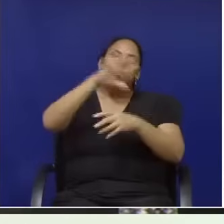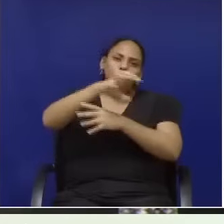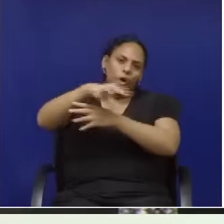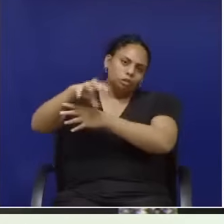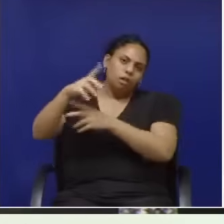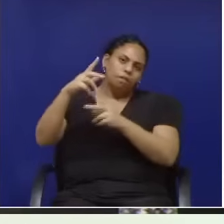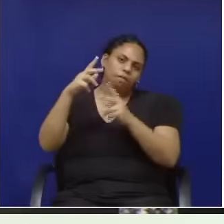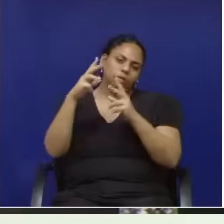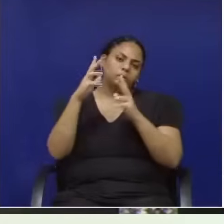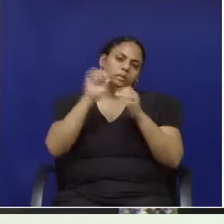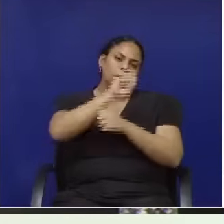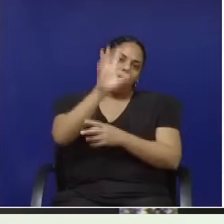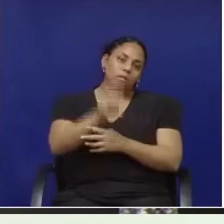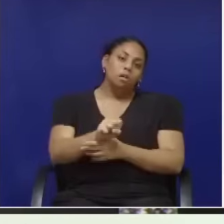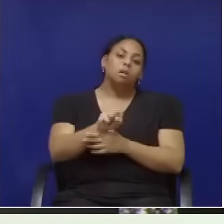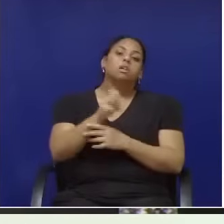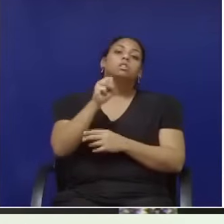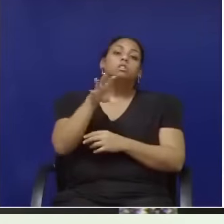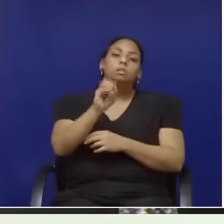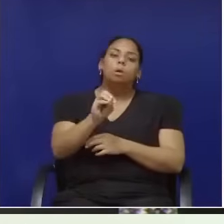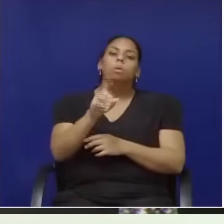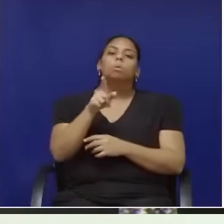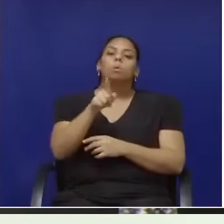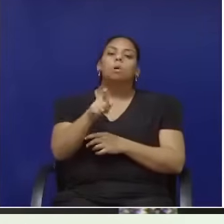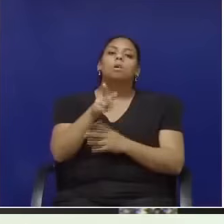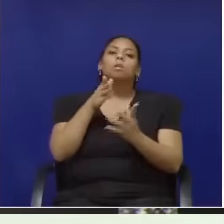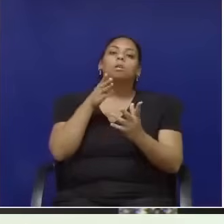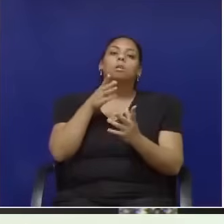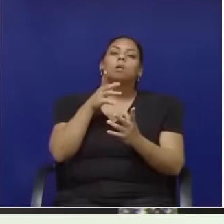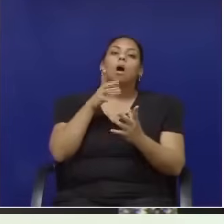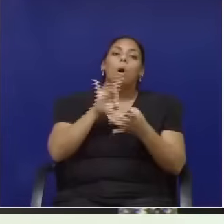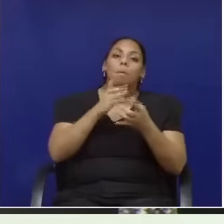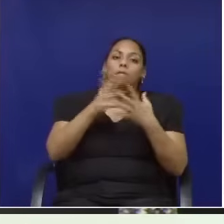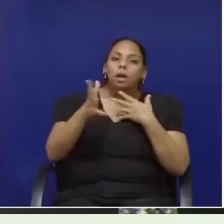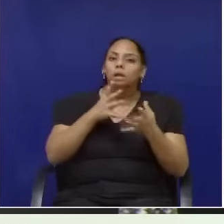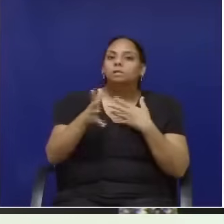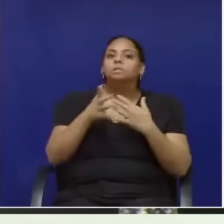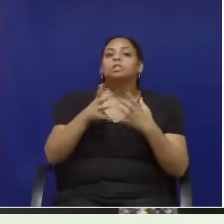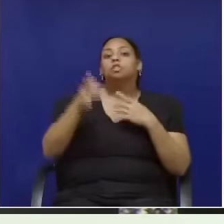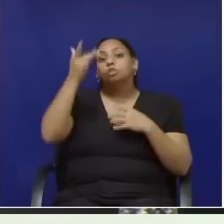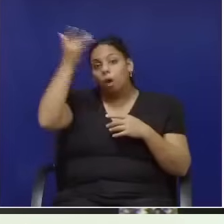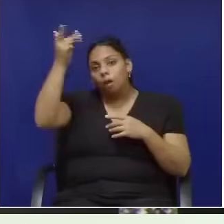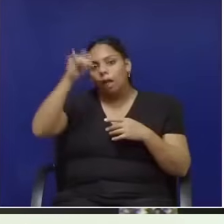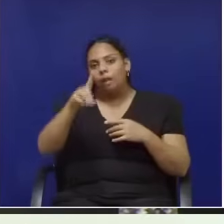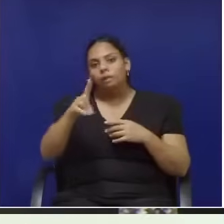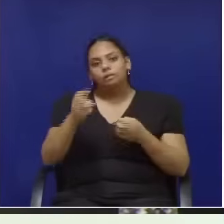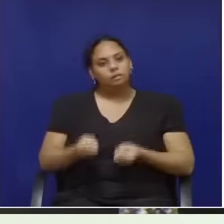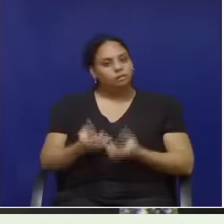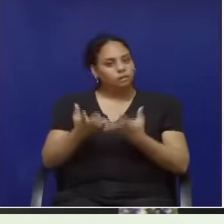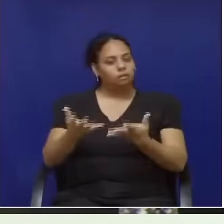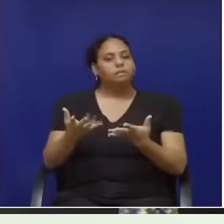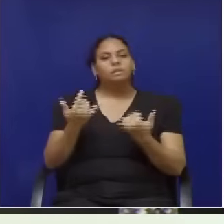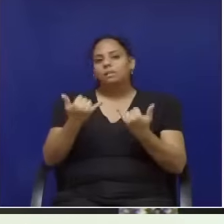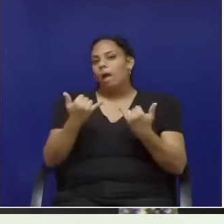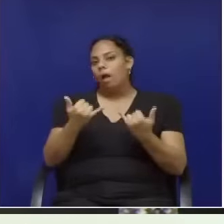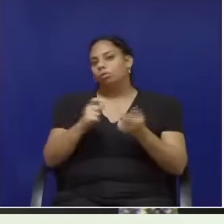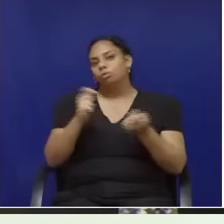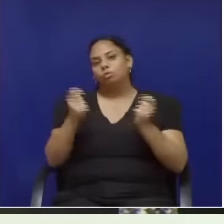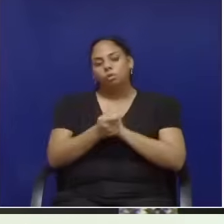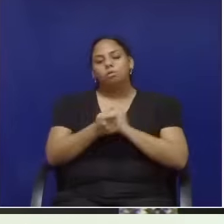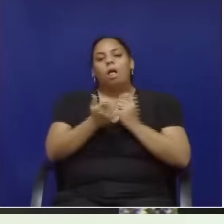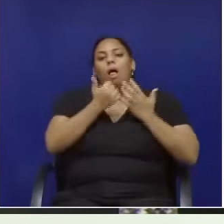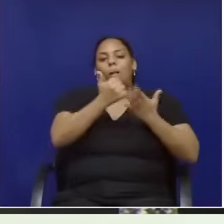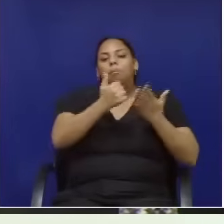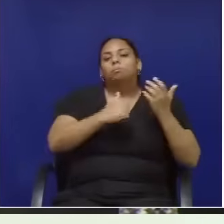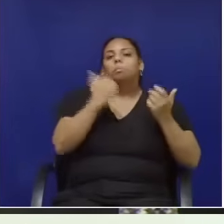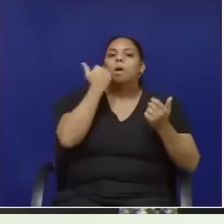really the enhancement of access to Home Affairs smart ID services is at a different scale thanks to our reform